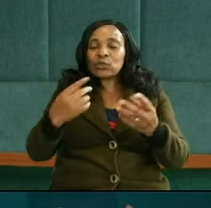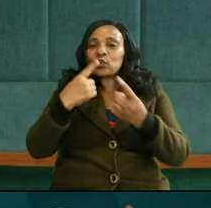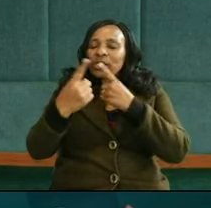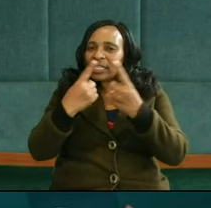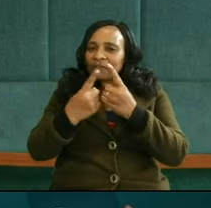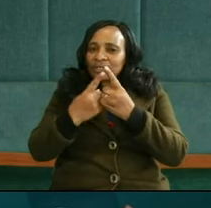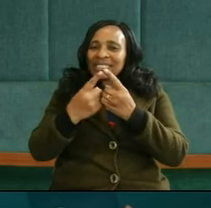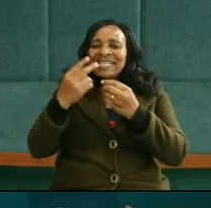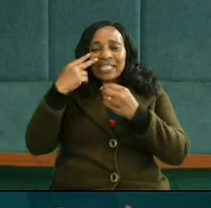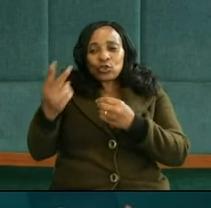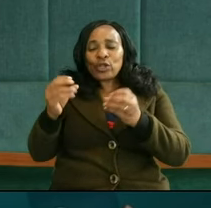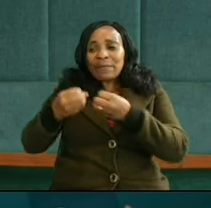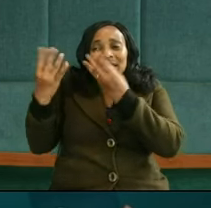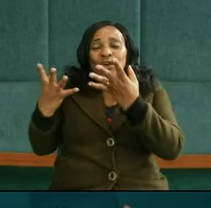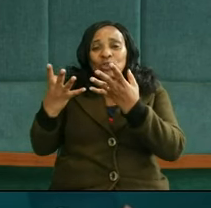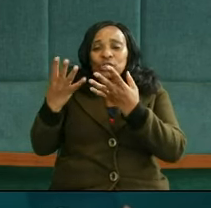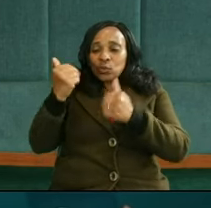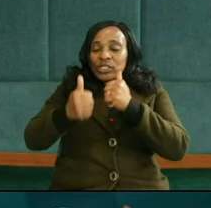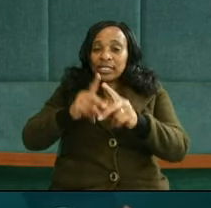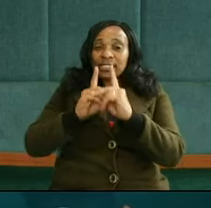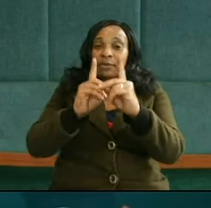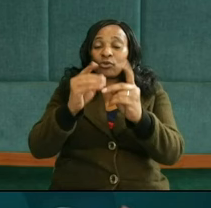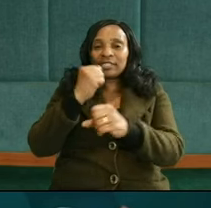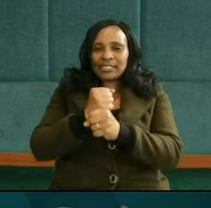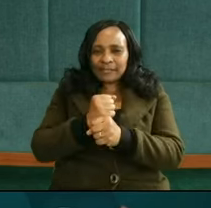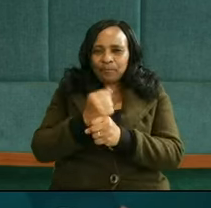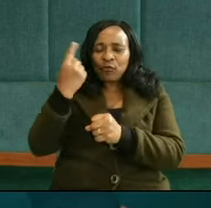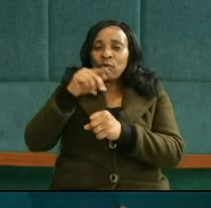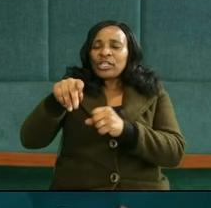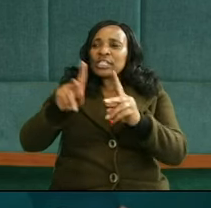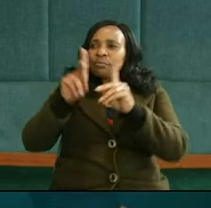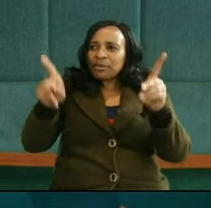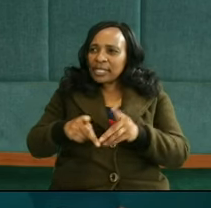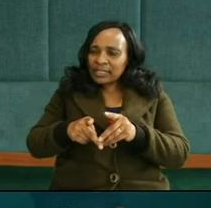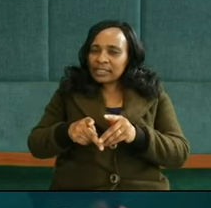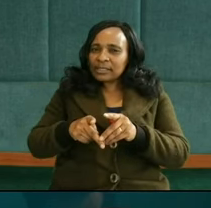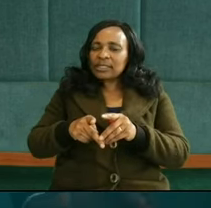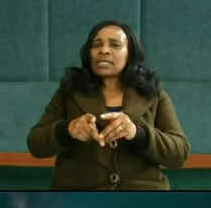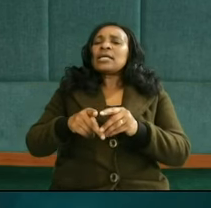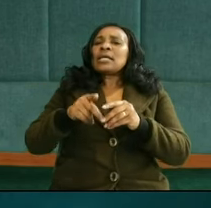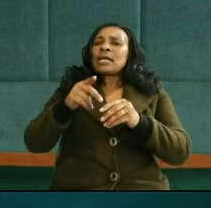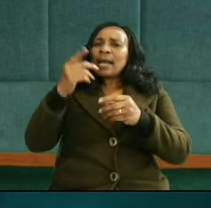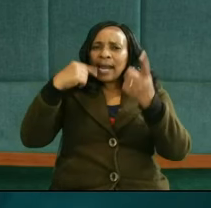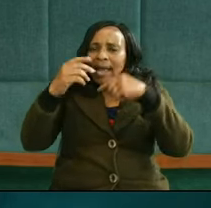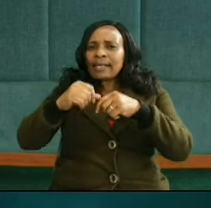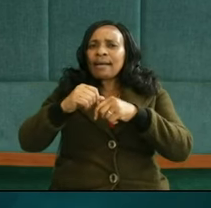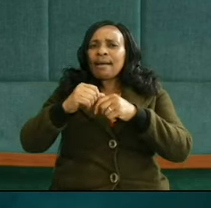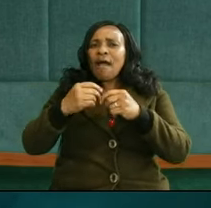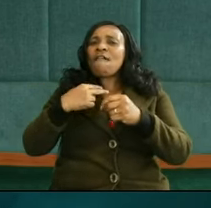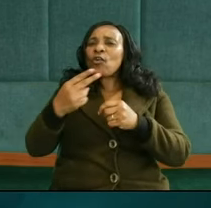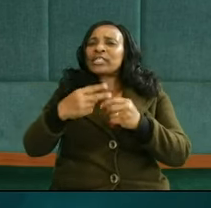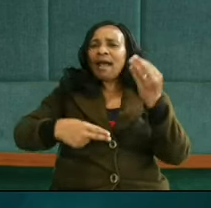seeing the miracles which he did. For unclean spirits, crying with a loud voice, came out of many who